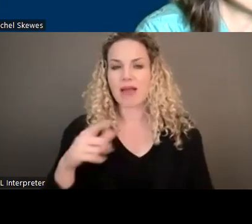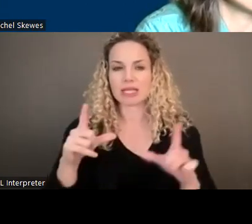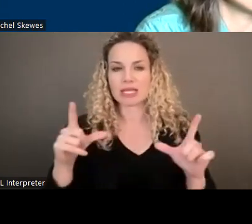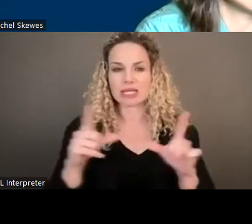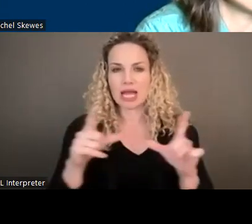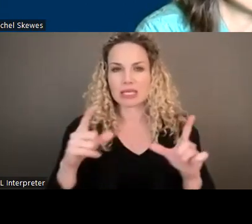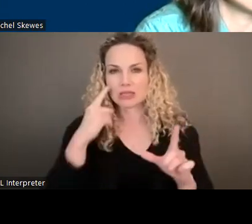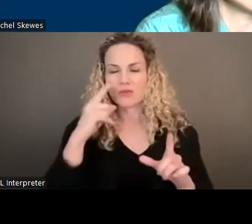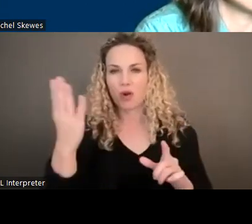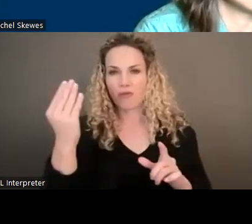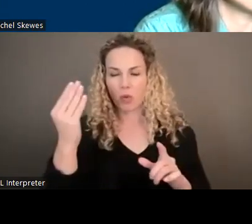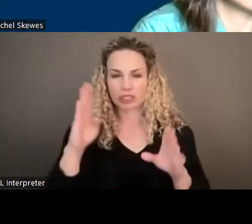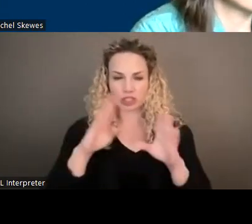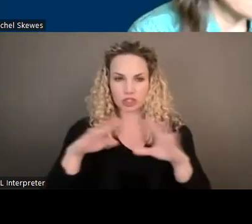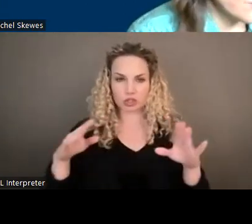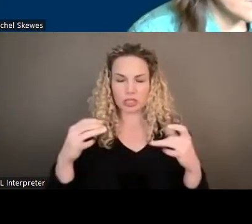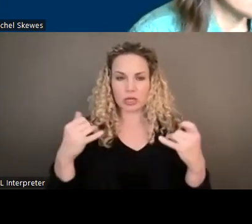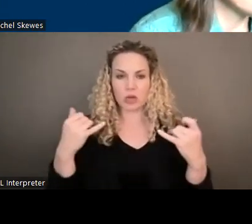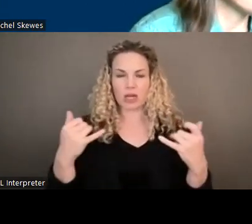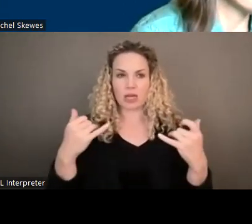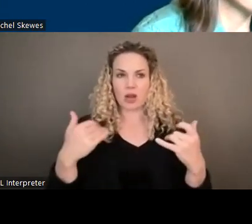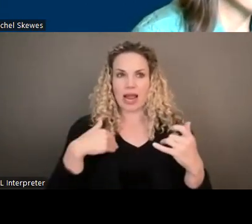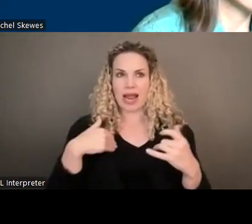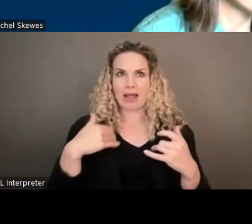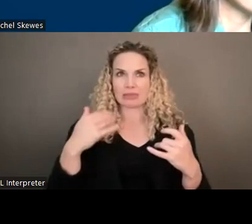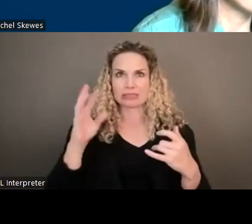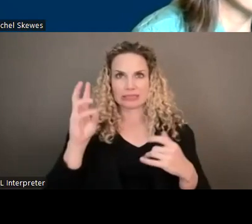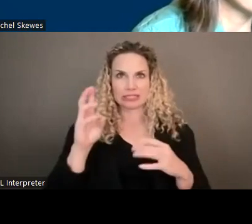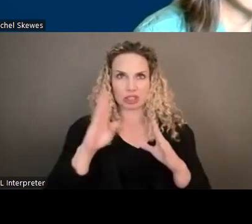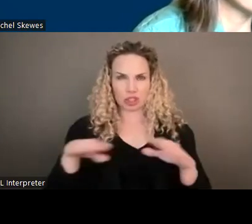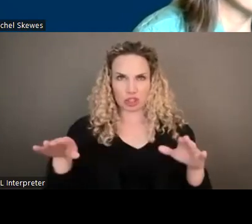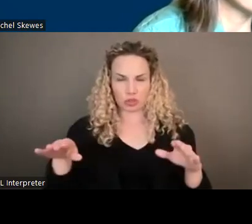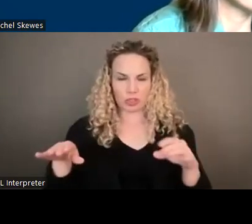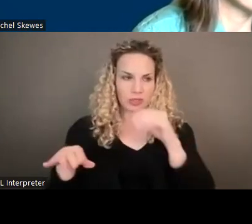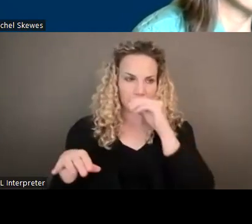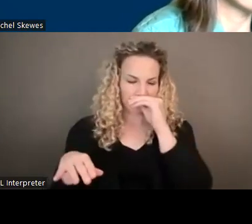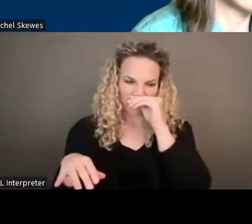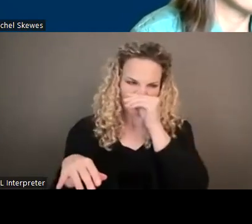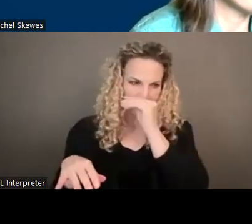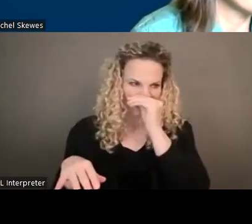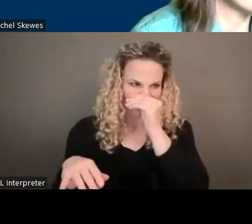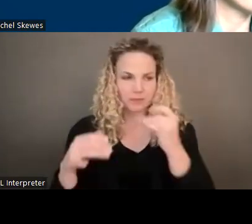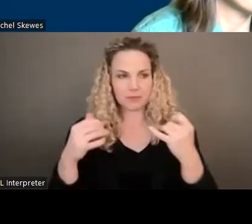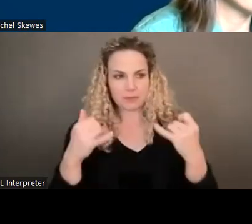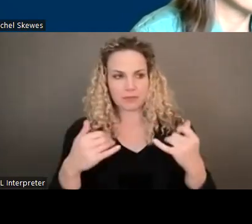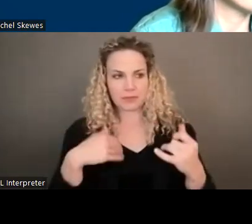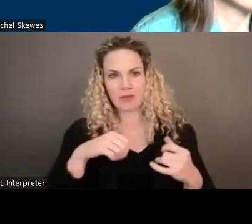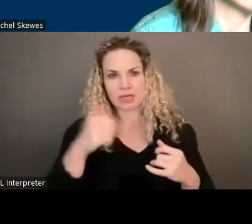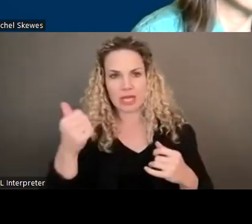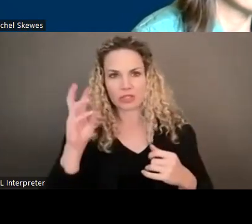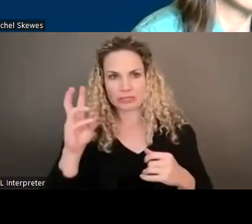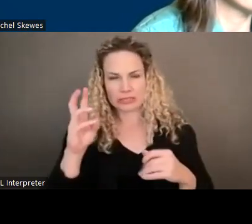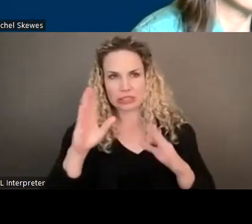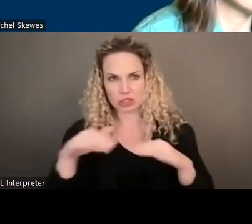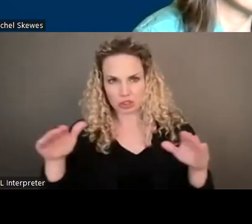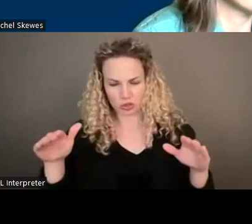yo tenía 6 niños. Y ya me llegaron otros 6 niños. Entonces, ¿qué puedo